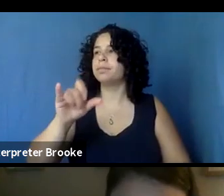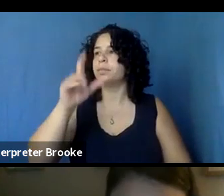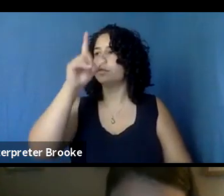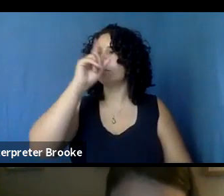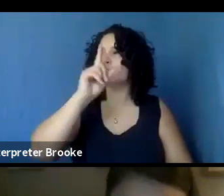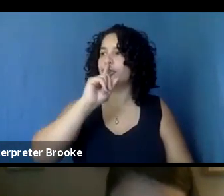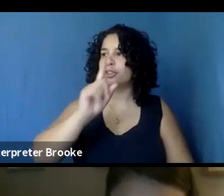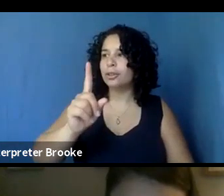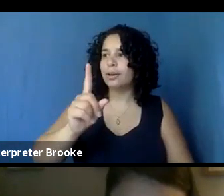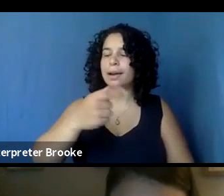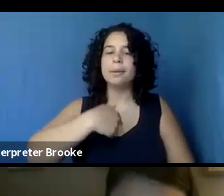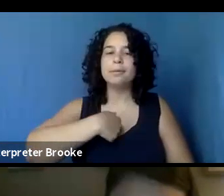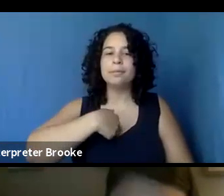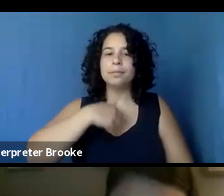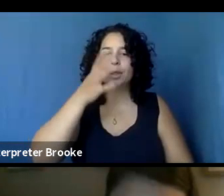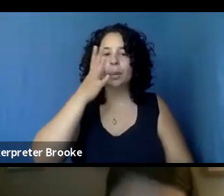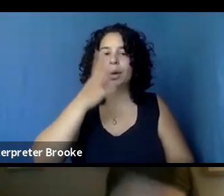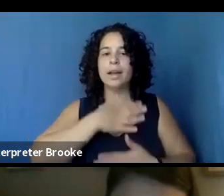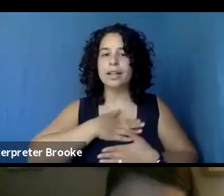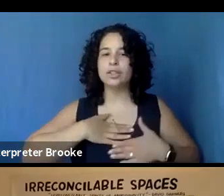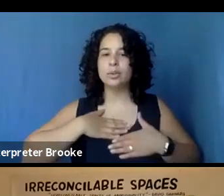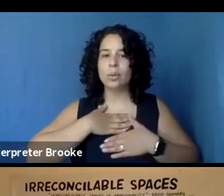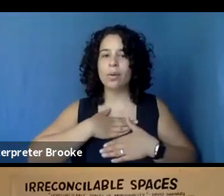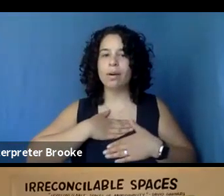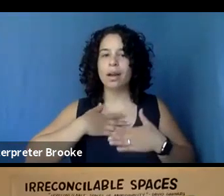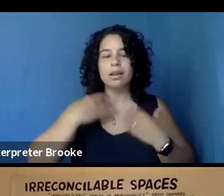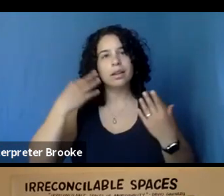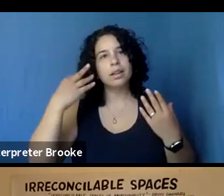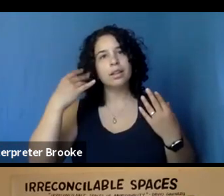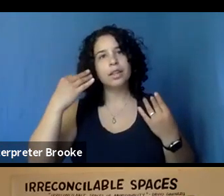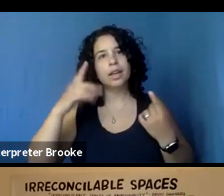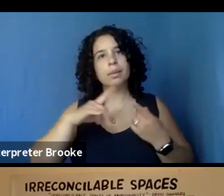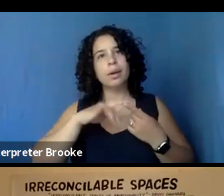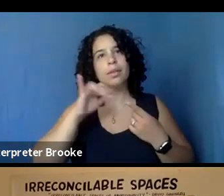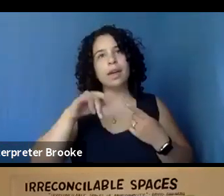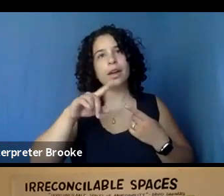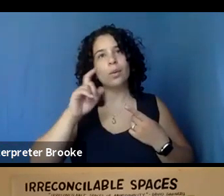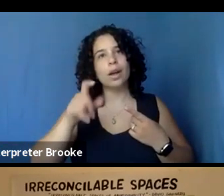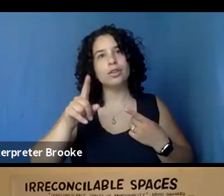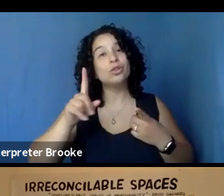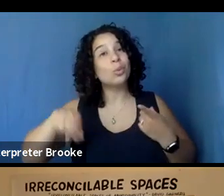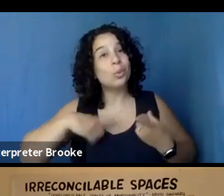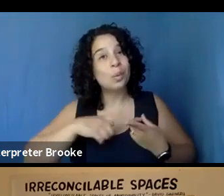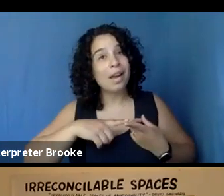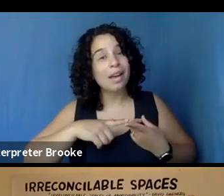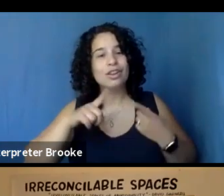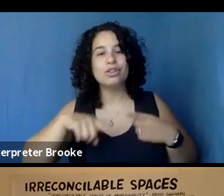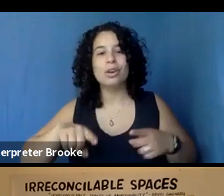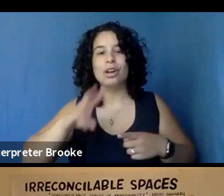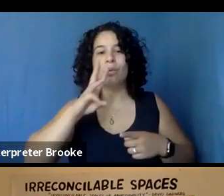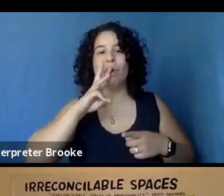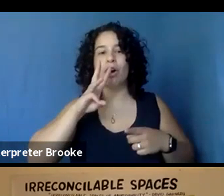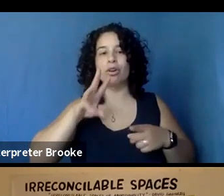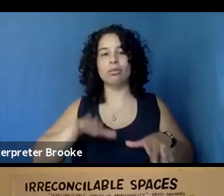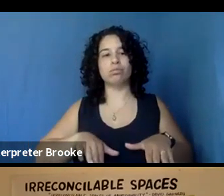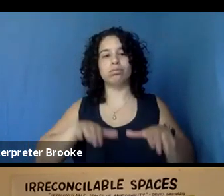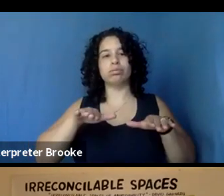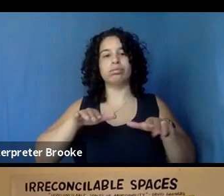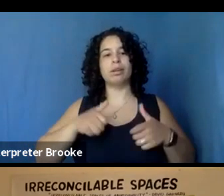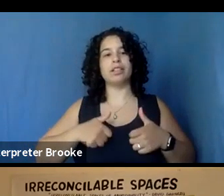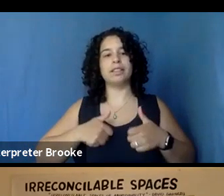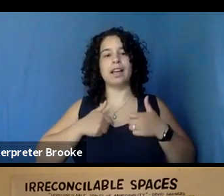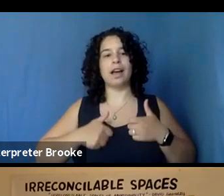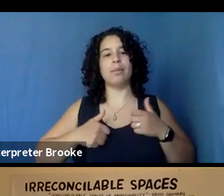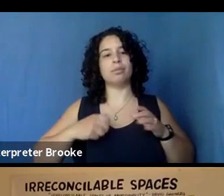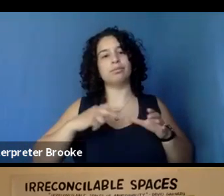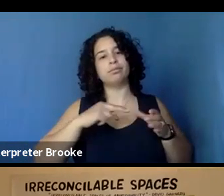I would really enjoy thinking about these questions while laying in a tub, like a pool with other people,